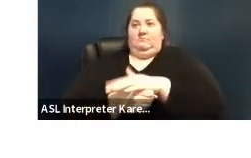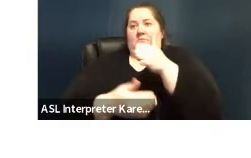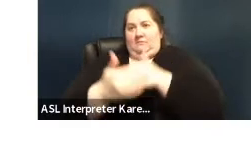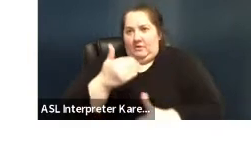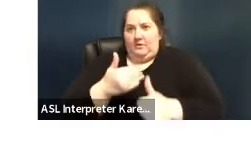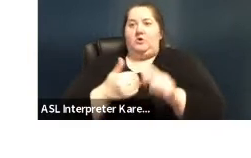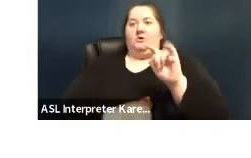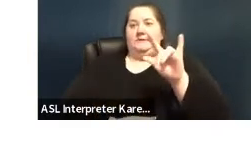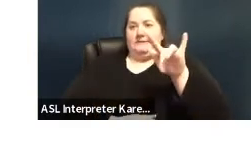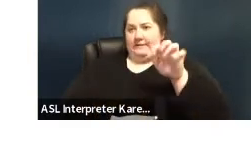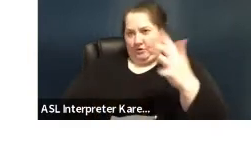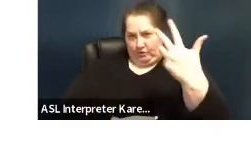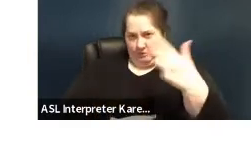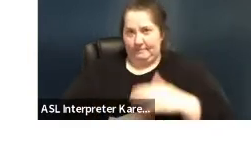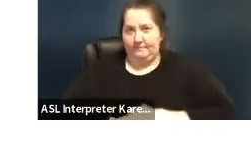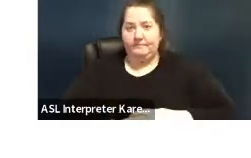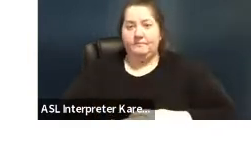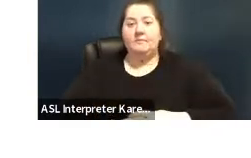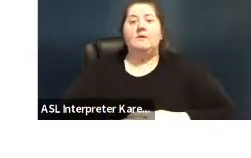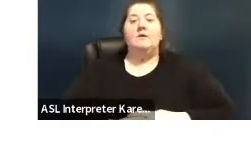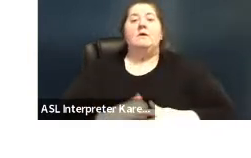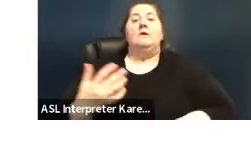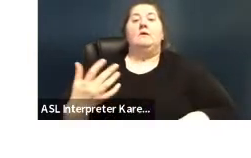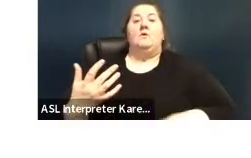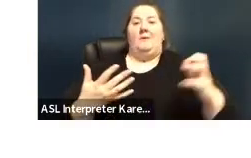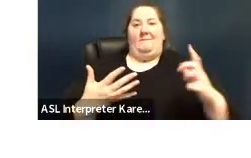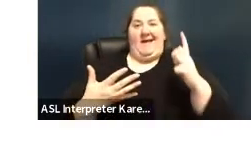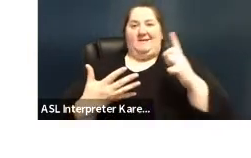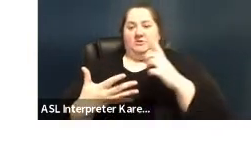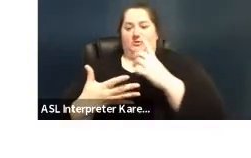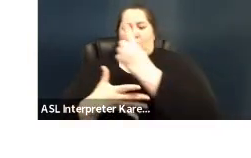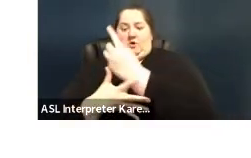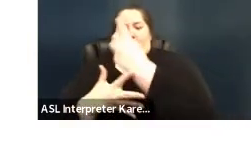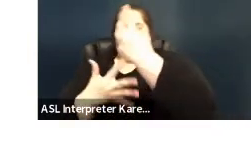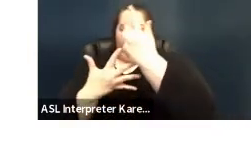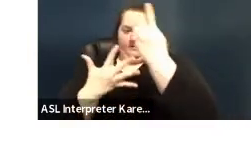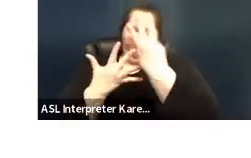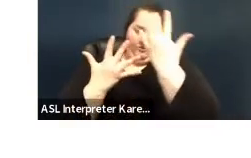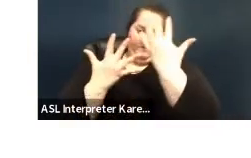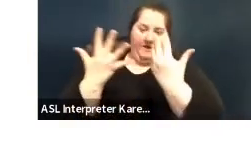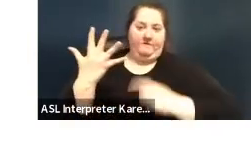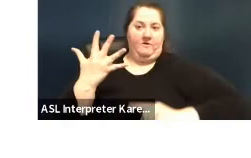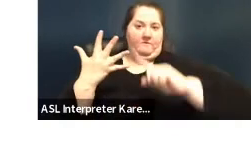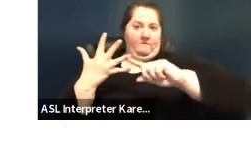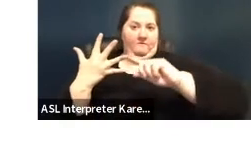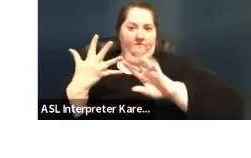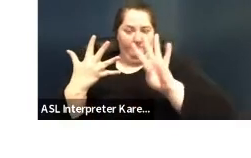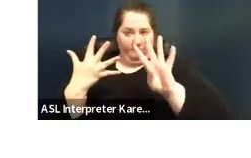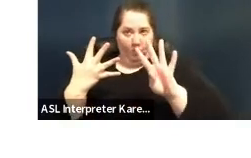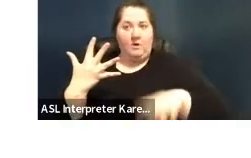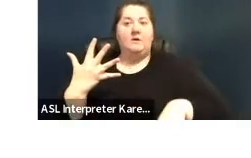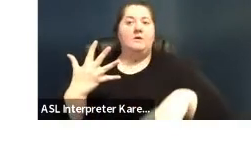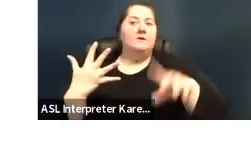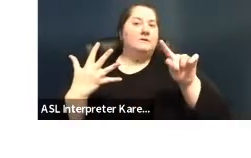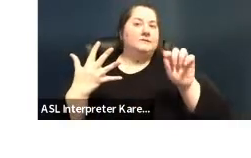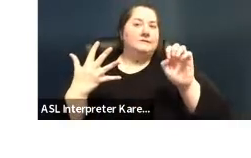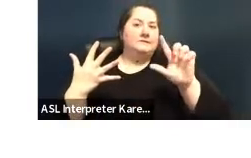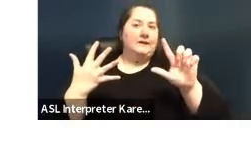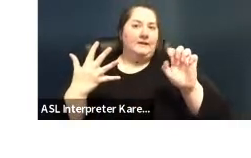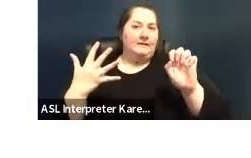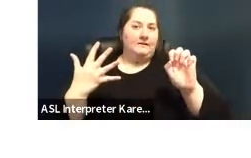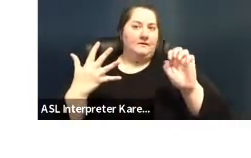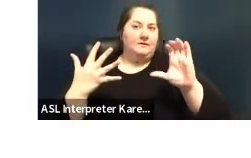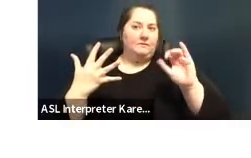So Title IV, we mentioned earlier, covers telecommunications in a very specific way,